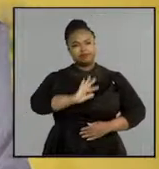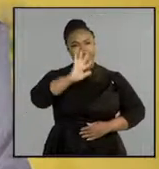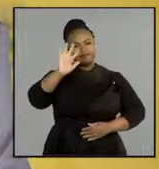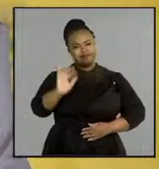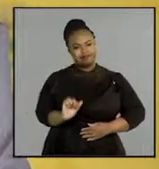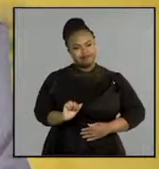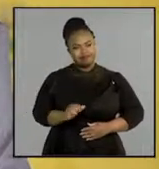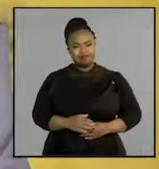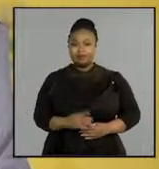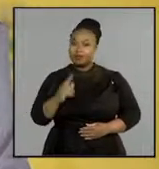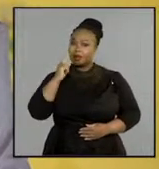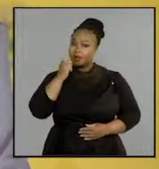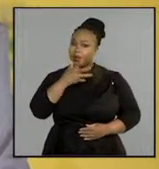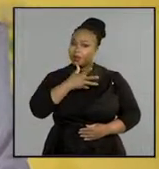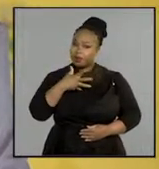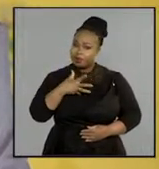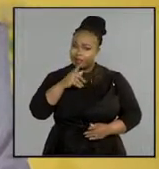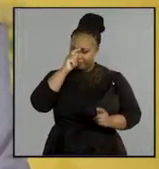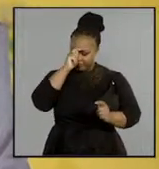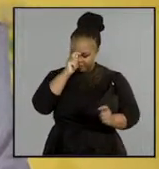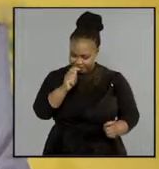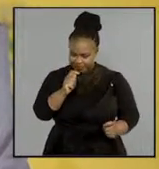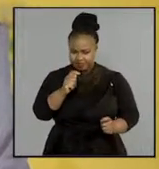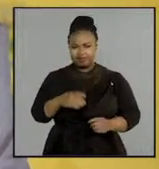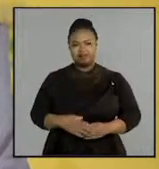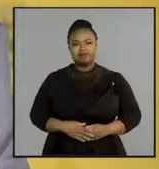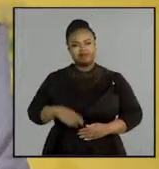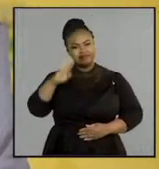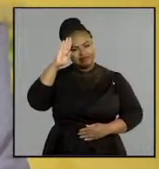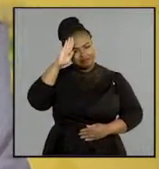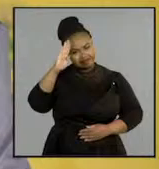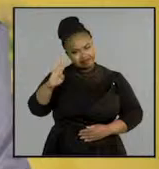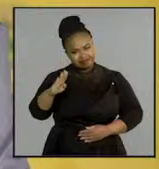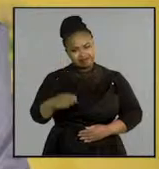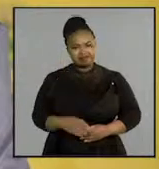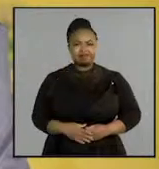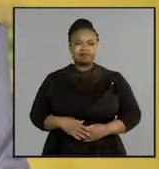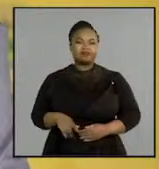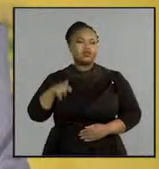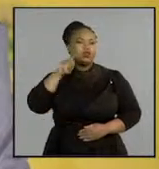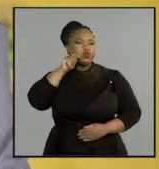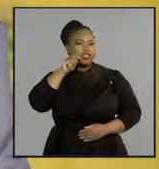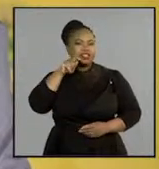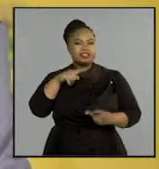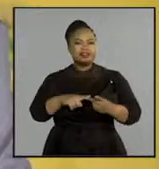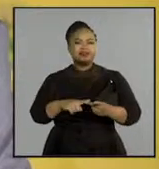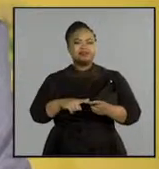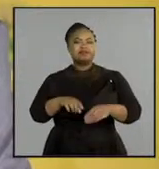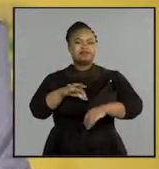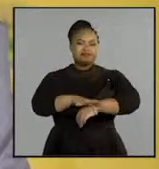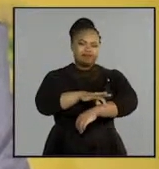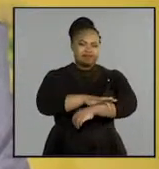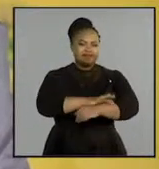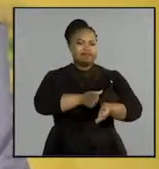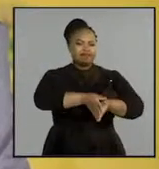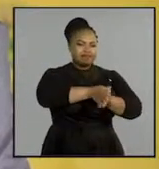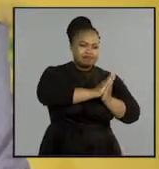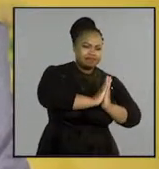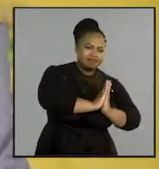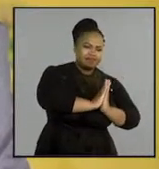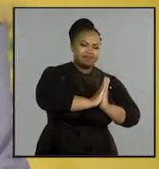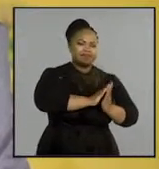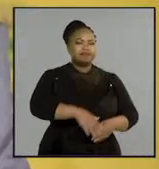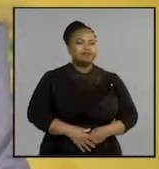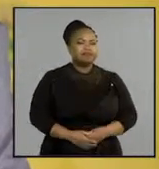our country, esteemed ladies and gentlemen, good day. Tobel,